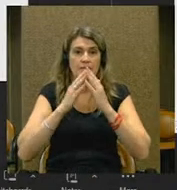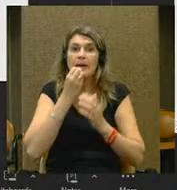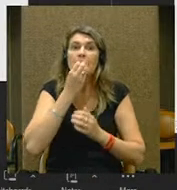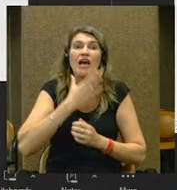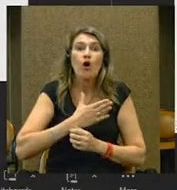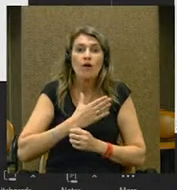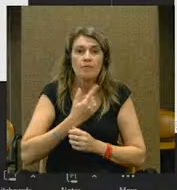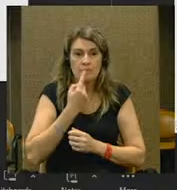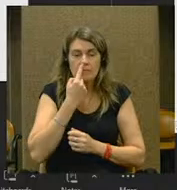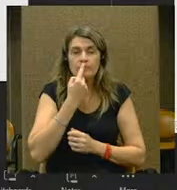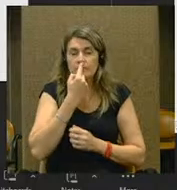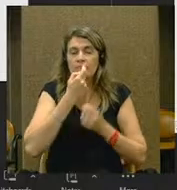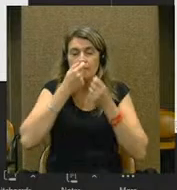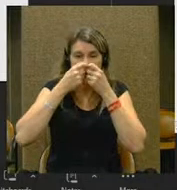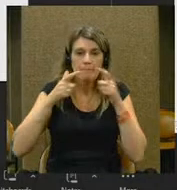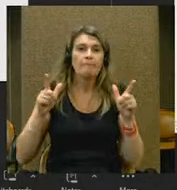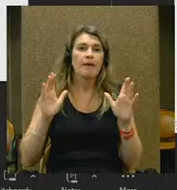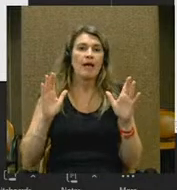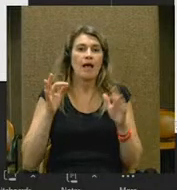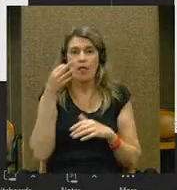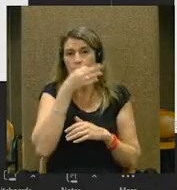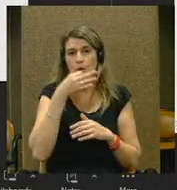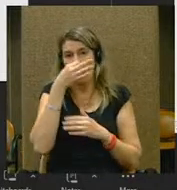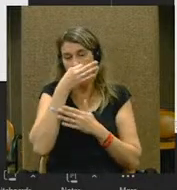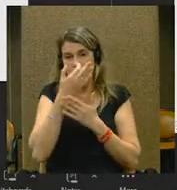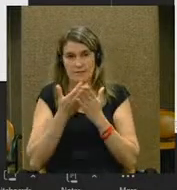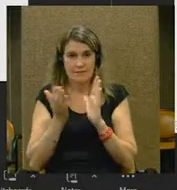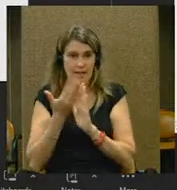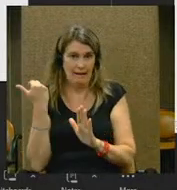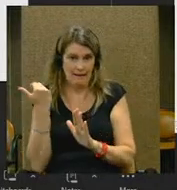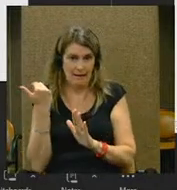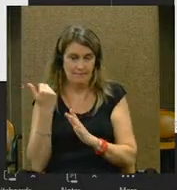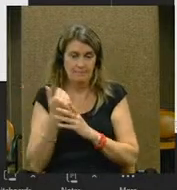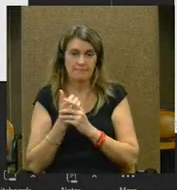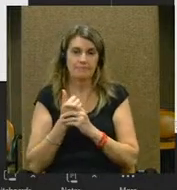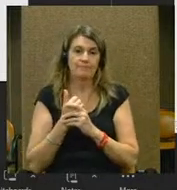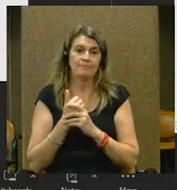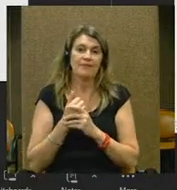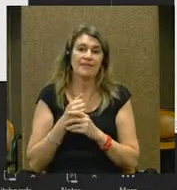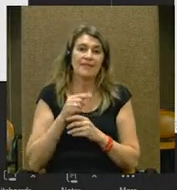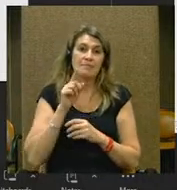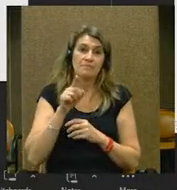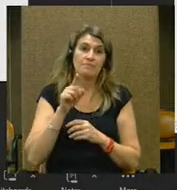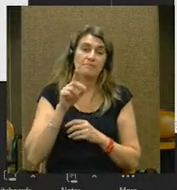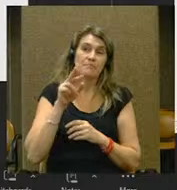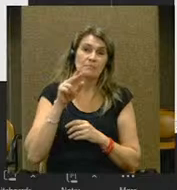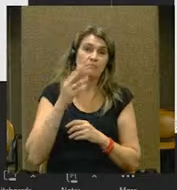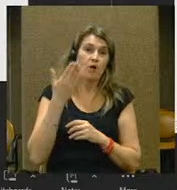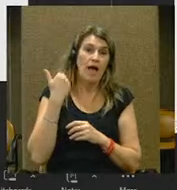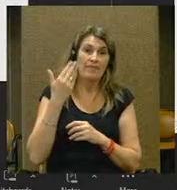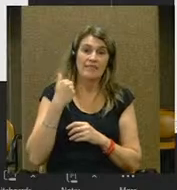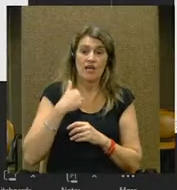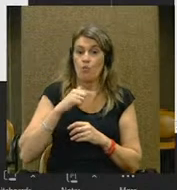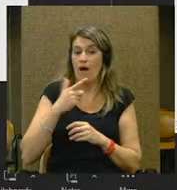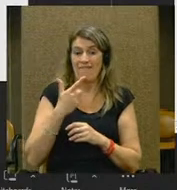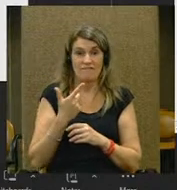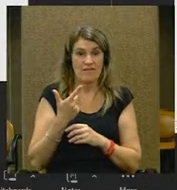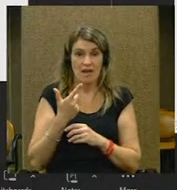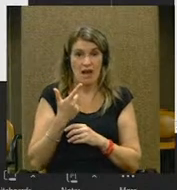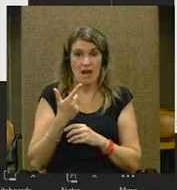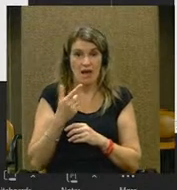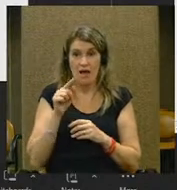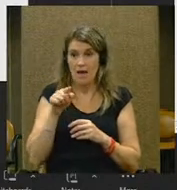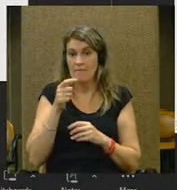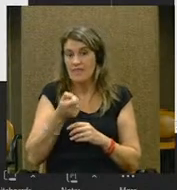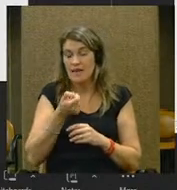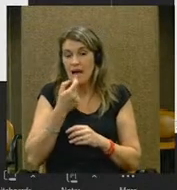the challenge was that naloxone was only available by prescription. There were a number of barriers to get it,